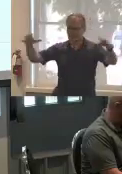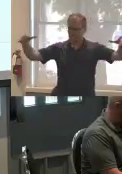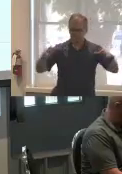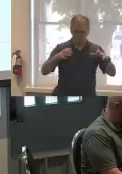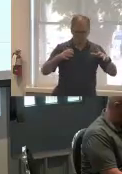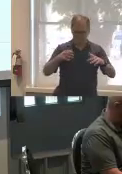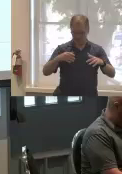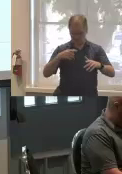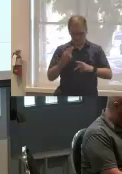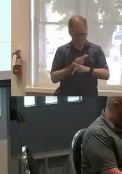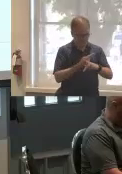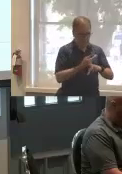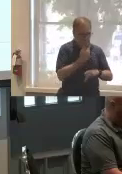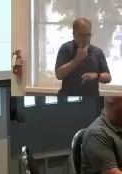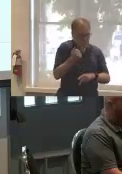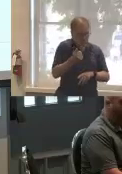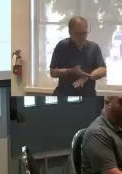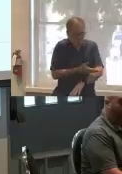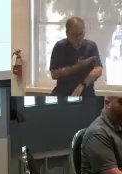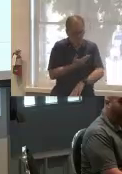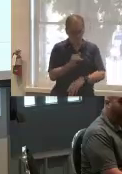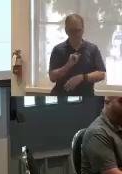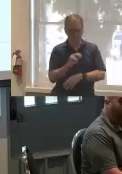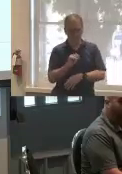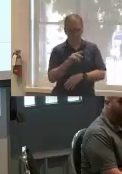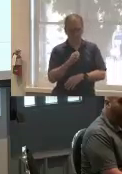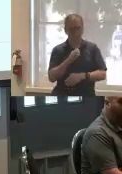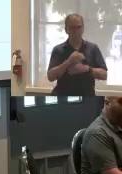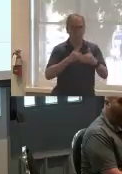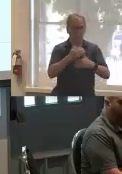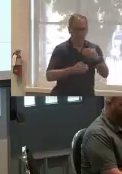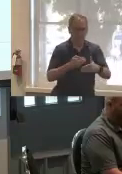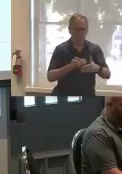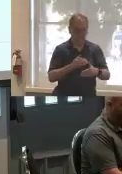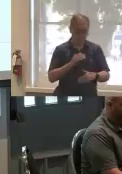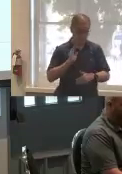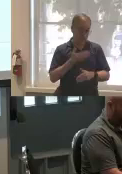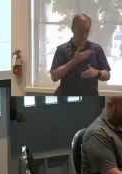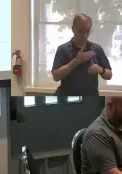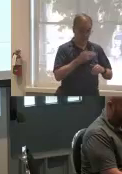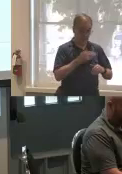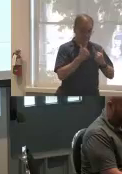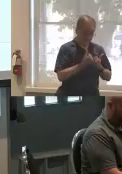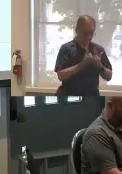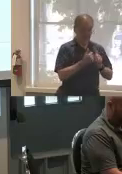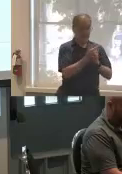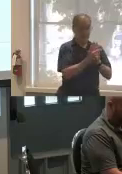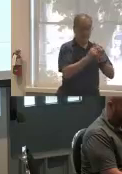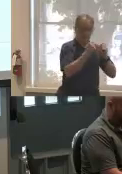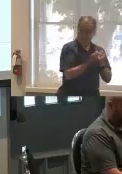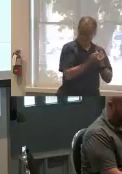clients we are trying to help, because we do have a legal team to help them go through the refugee claimation